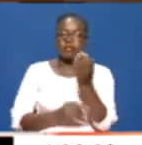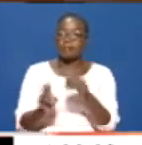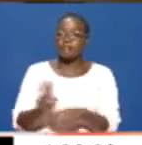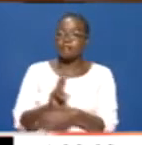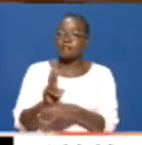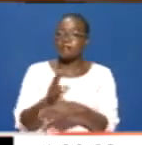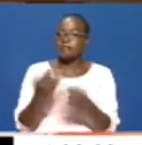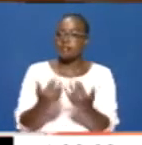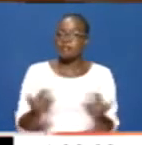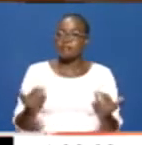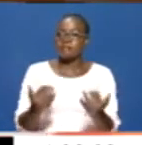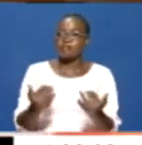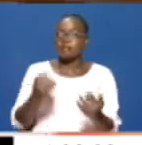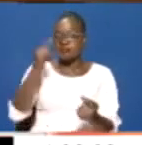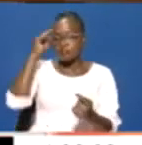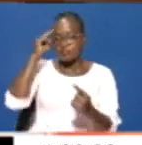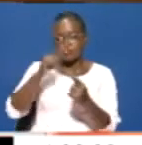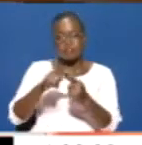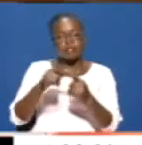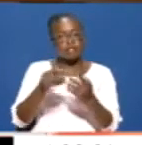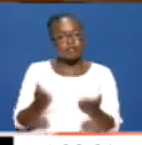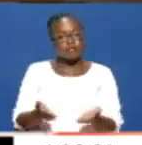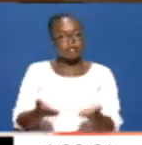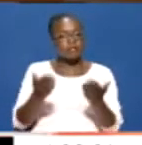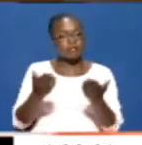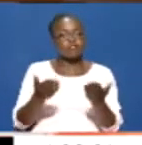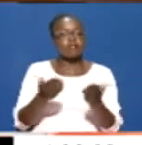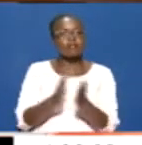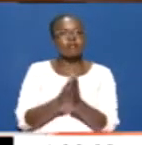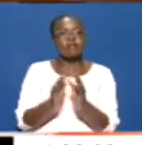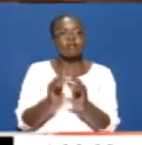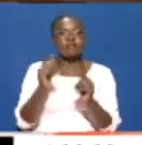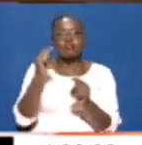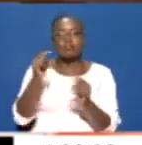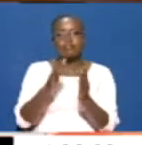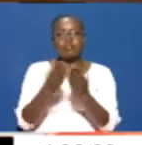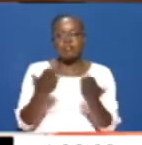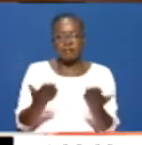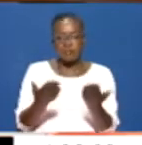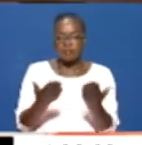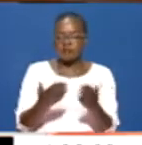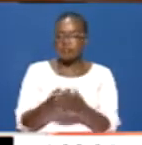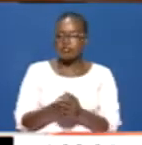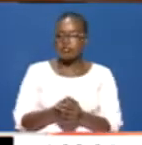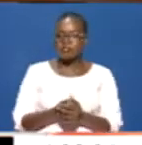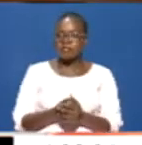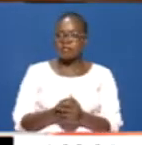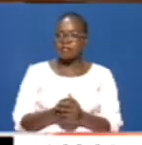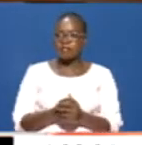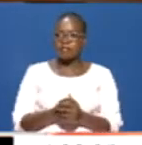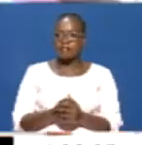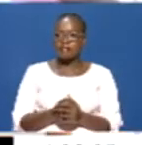she said is meant to complement text materials. Wycliffe Oketch with the details.